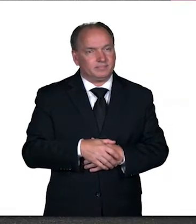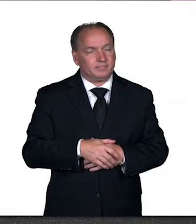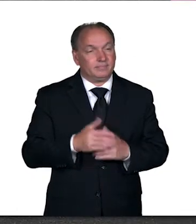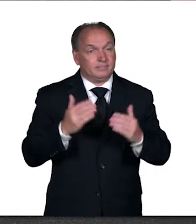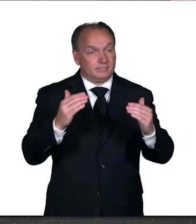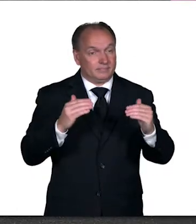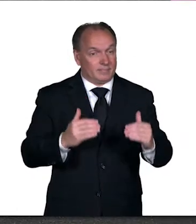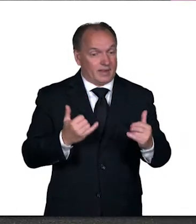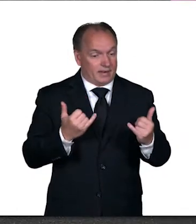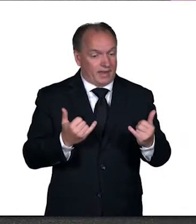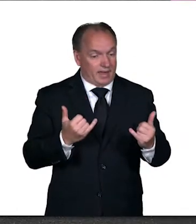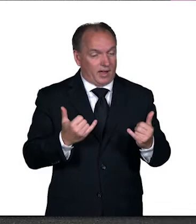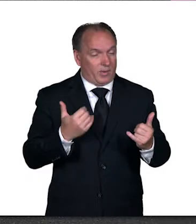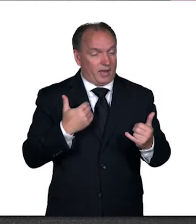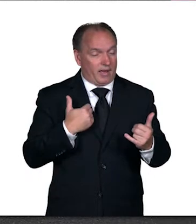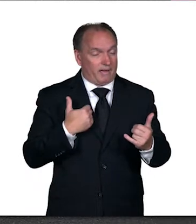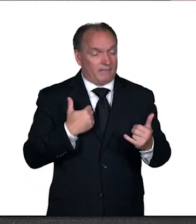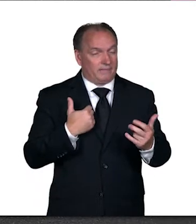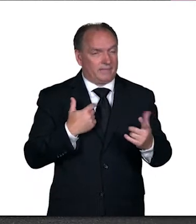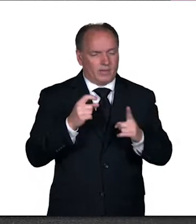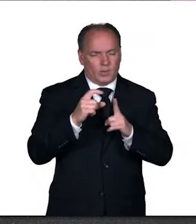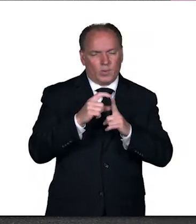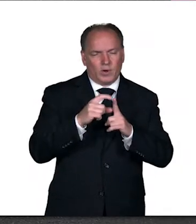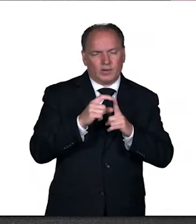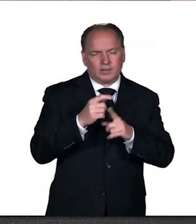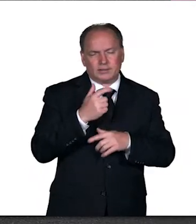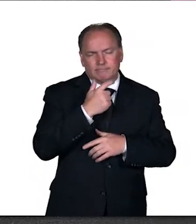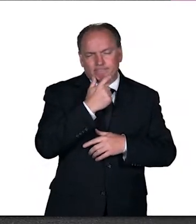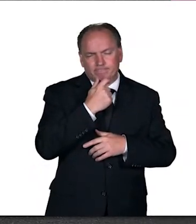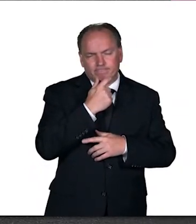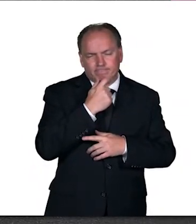Alrighty, now we have the word